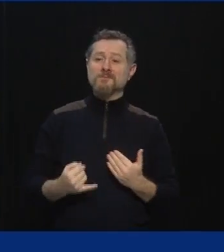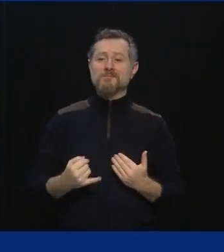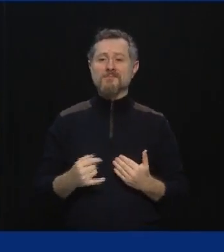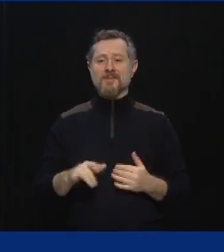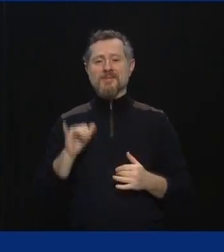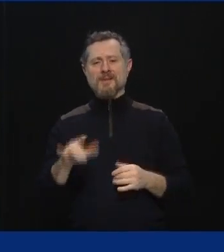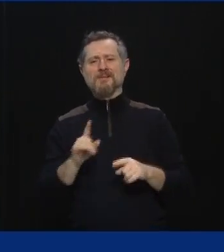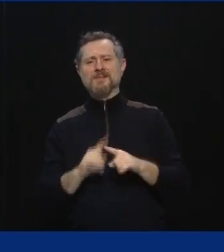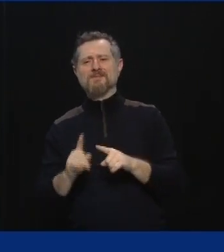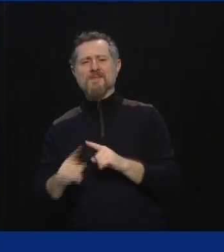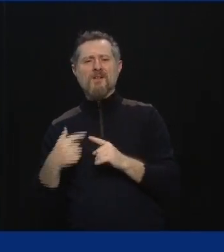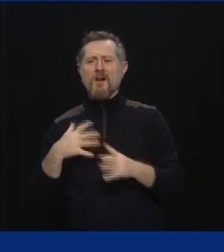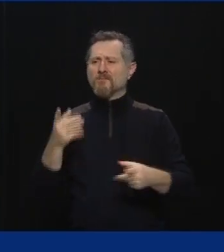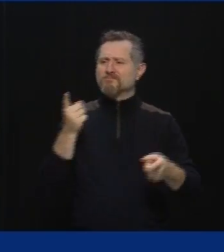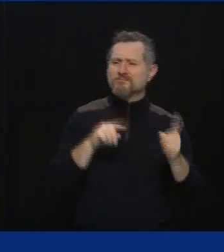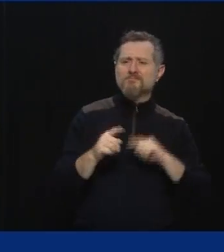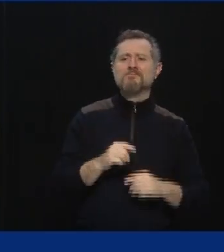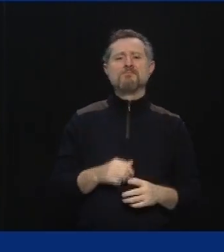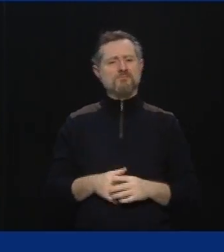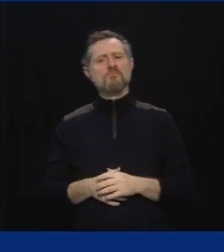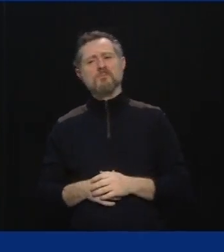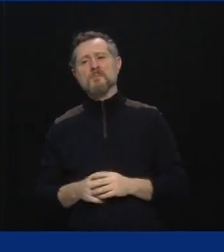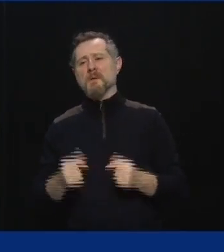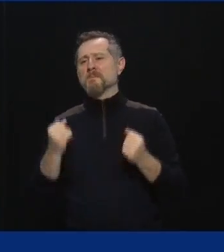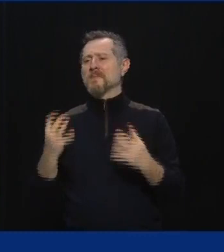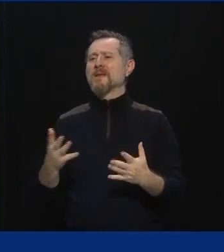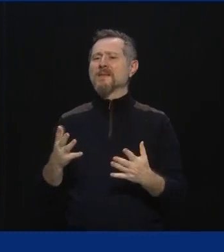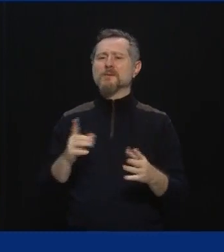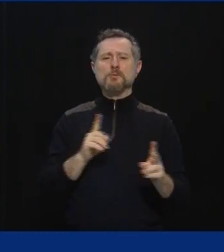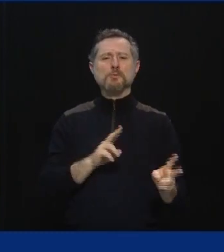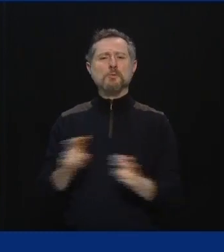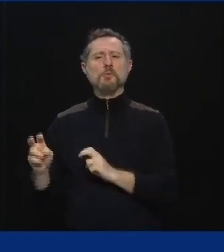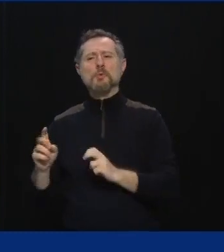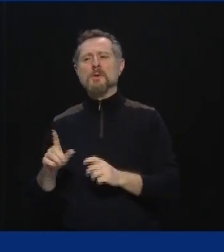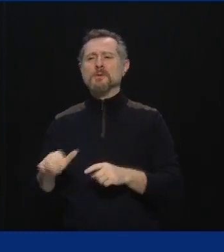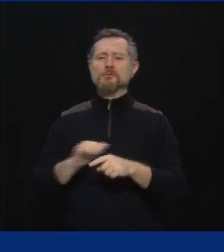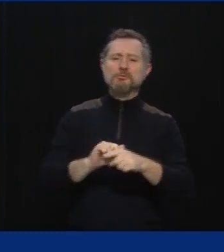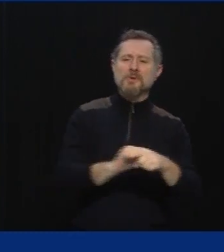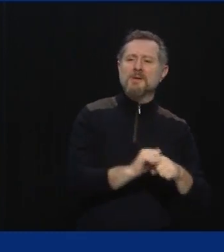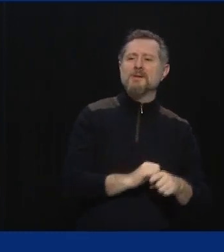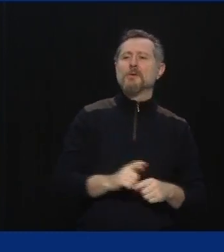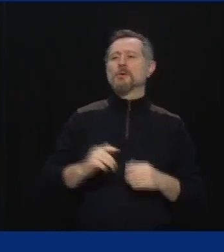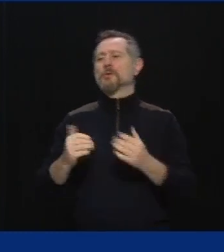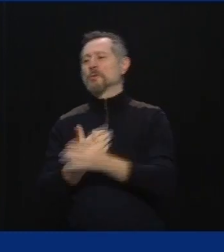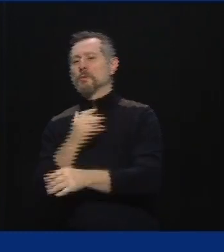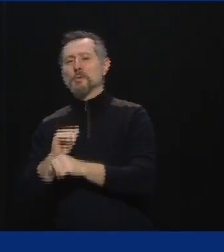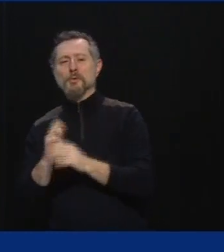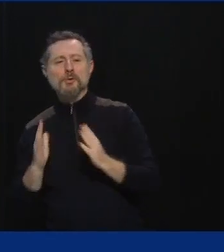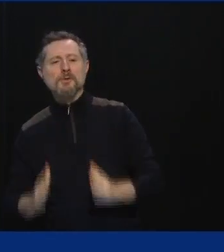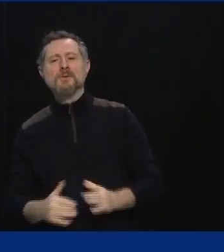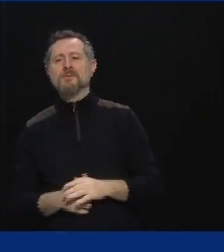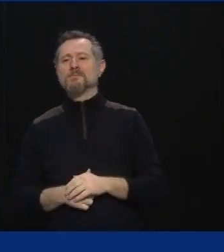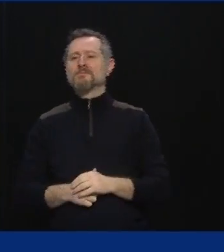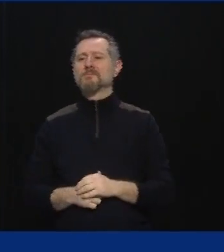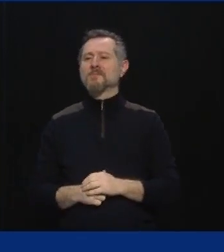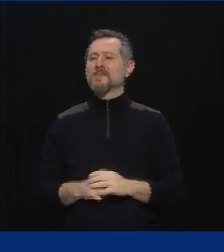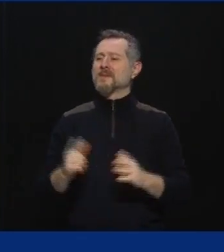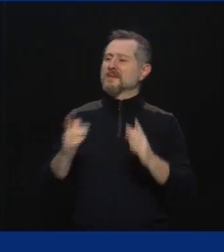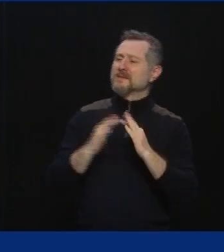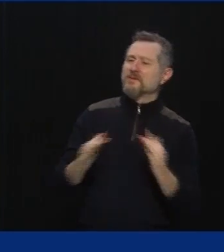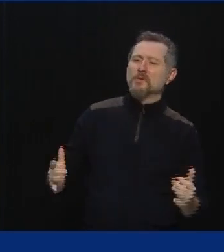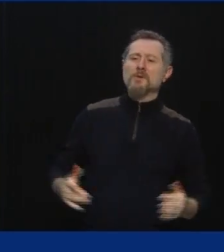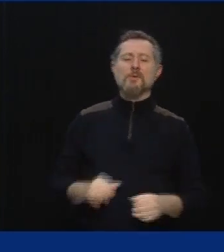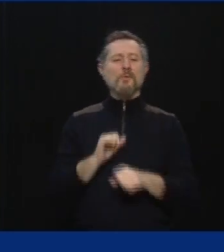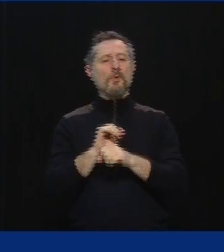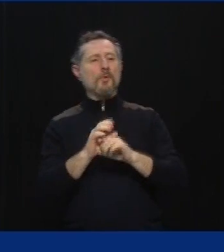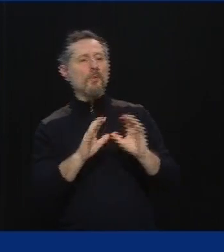all the issues that relate to training our next generation of workers, so important, diversifying that workforce. Gary and I